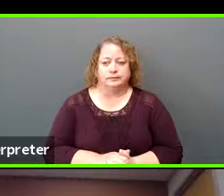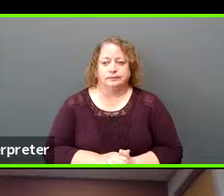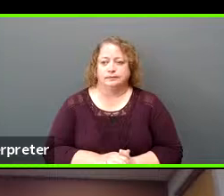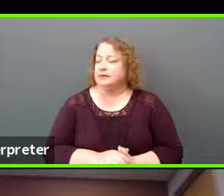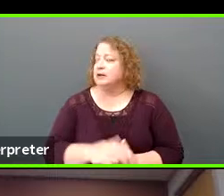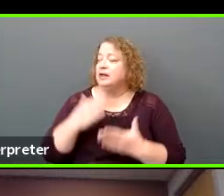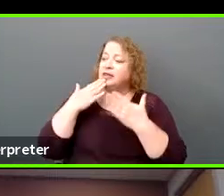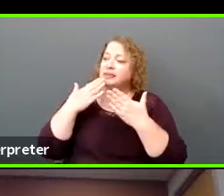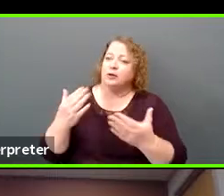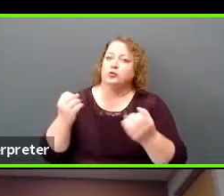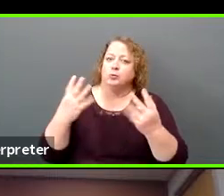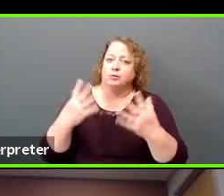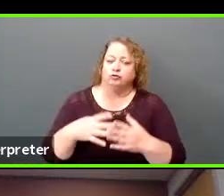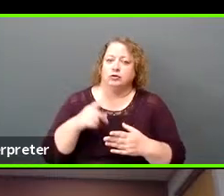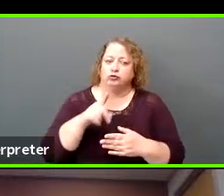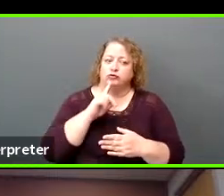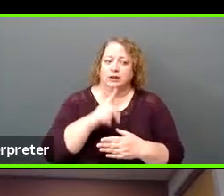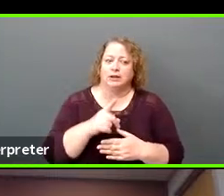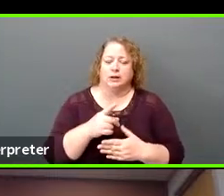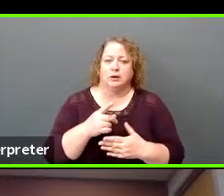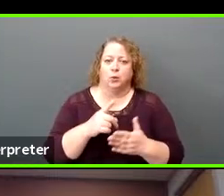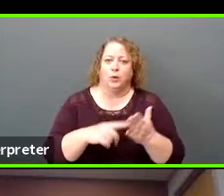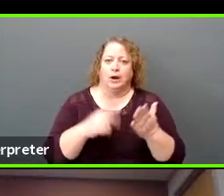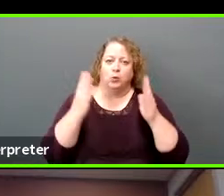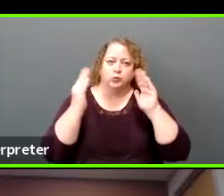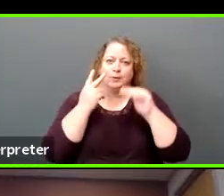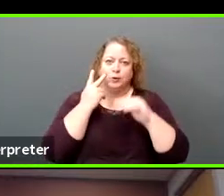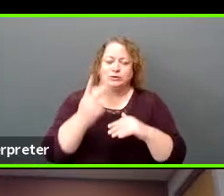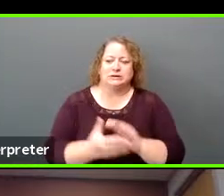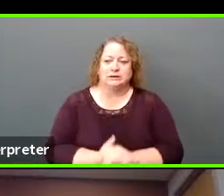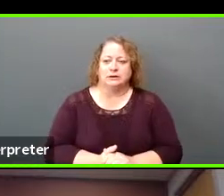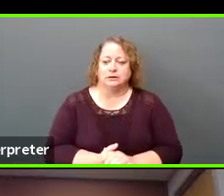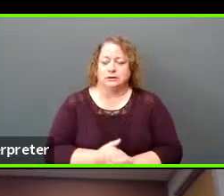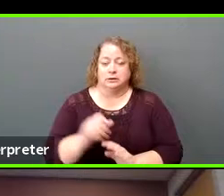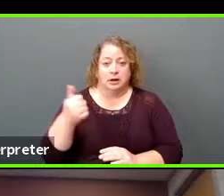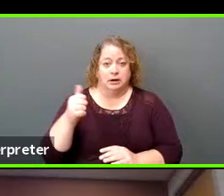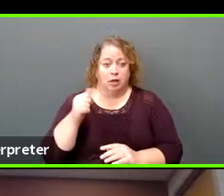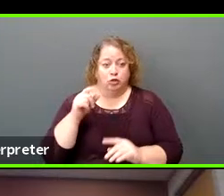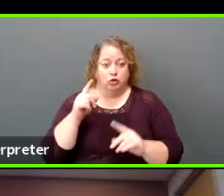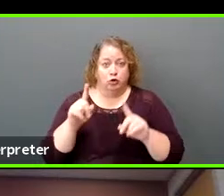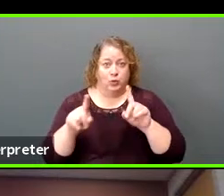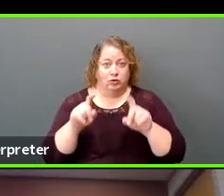Or questions? Again, thank you very much, because this is really what I was hoping to see. Thank you. Anyone else have any questions?